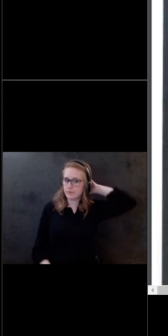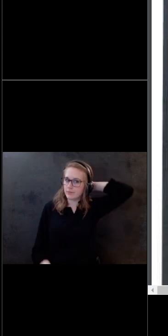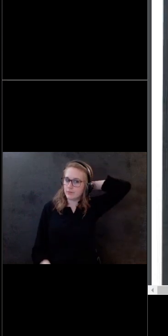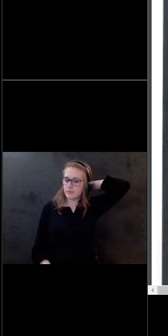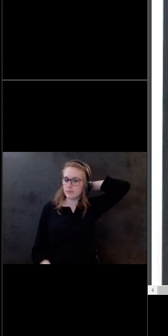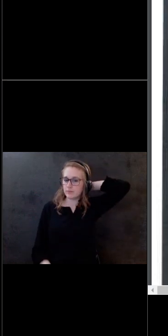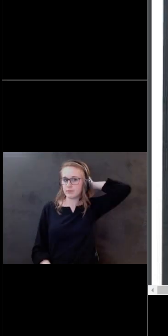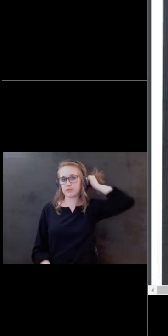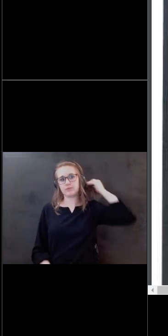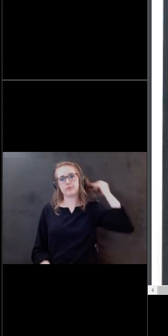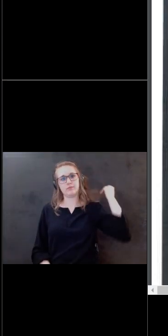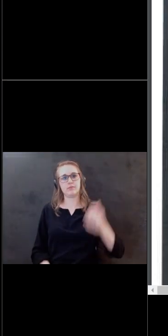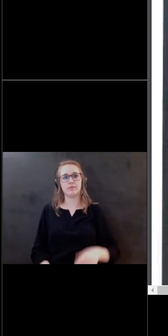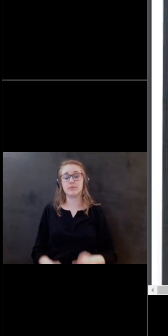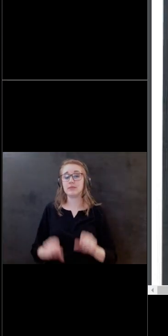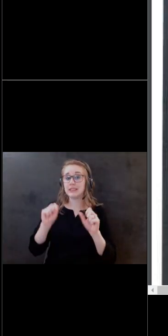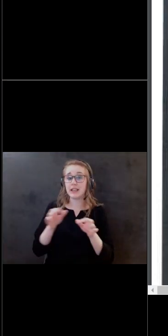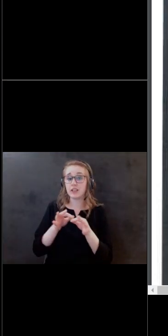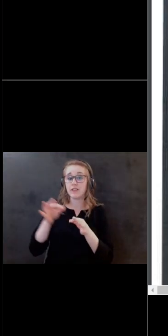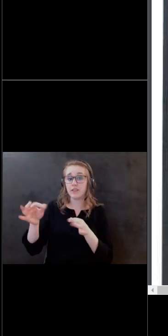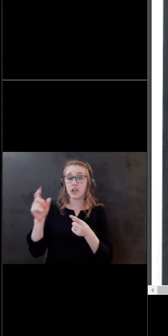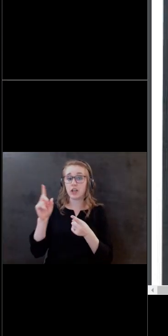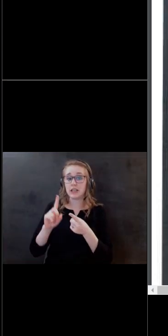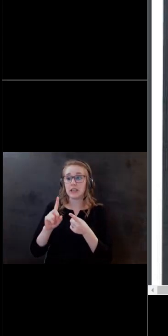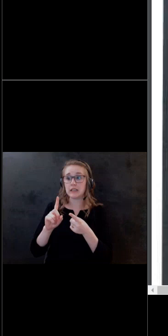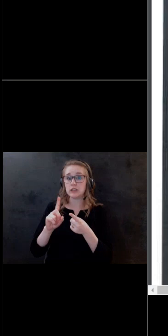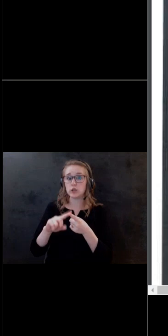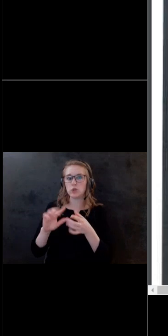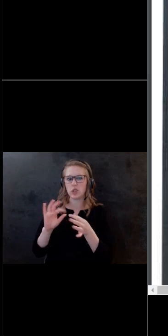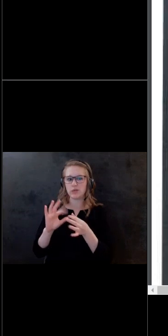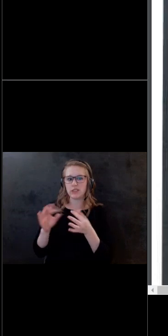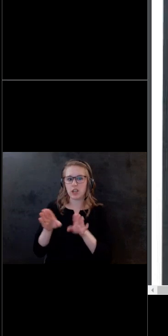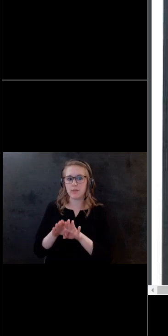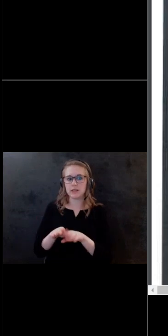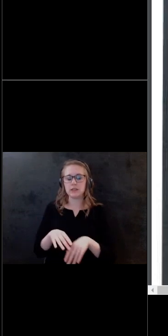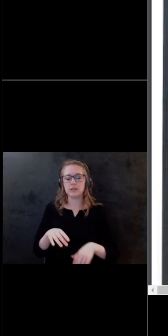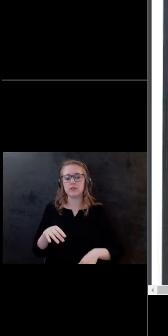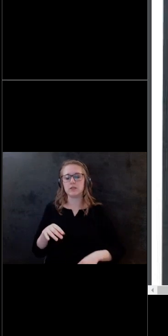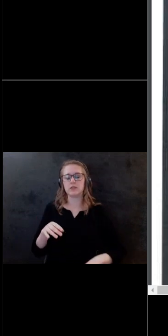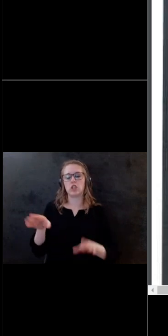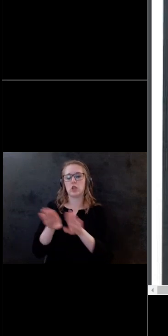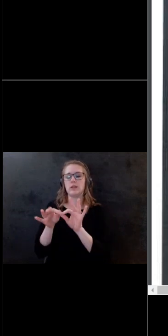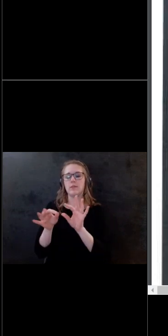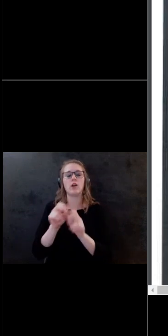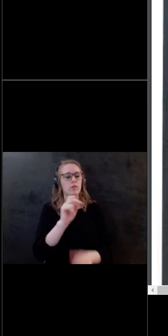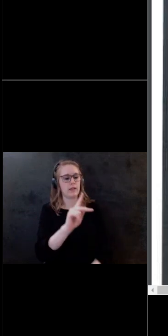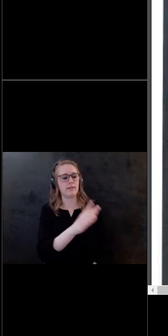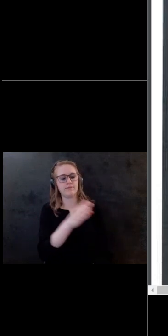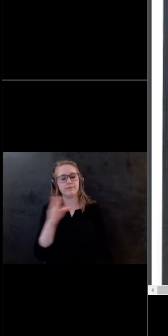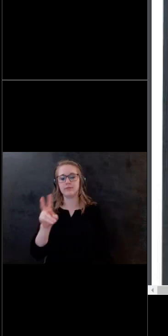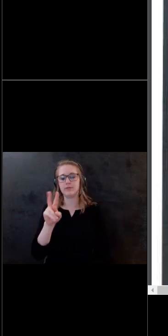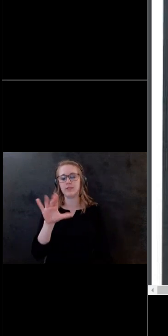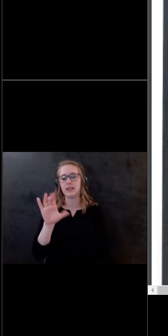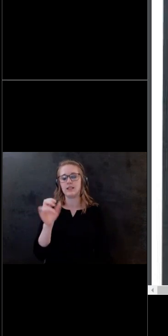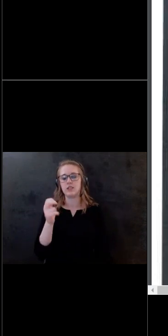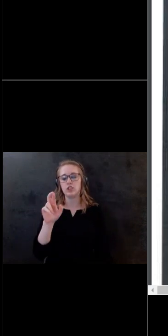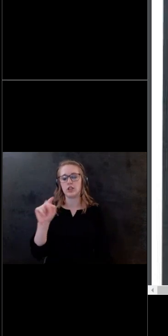Can I defer until closing comments? Absolutely. Vice Chair Turkin, I know you've been waiting for quite some